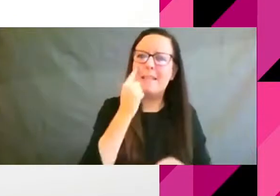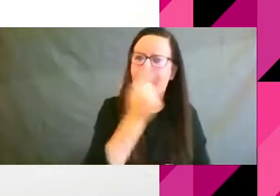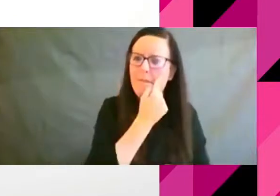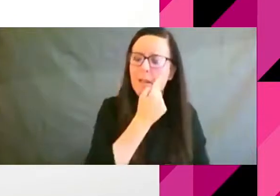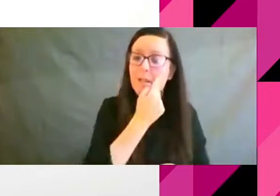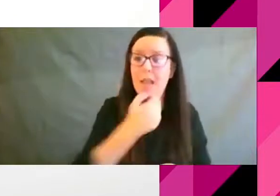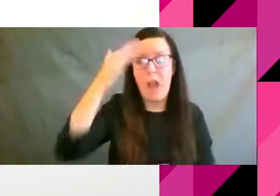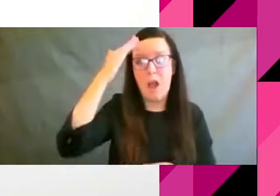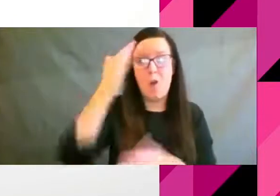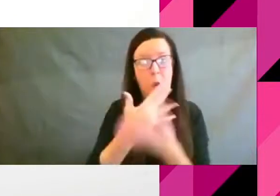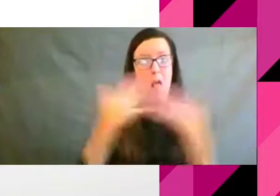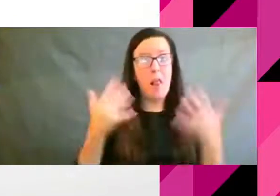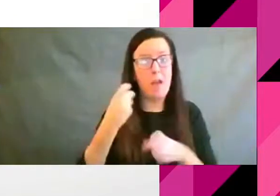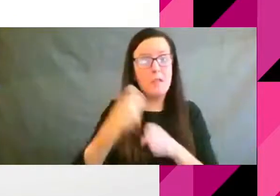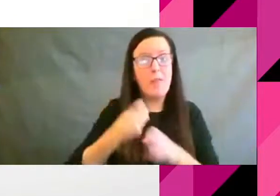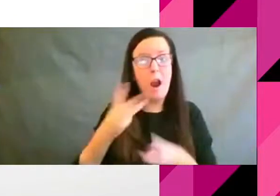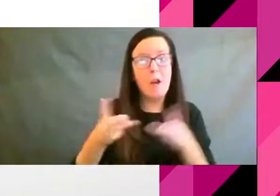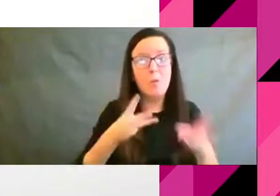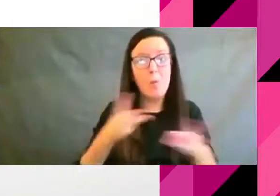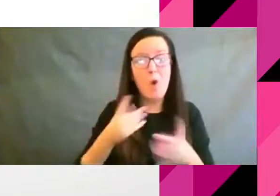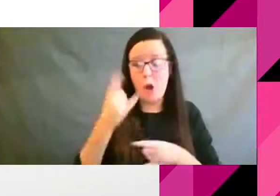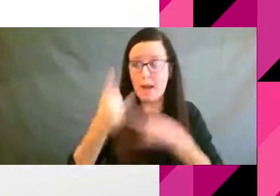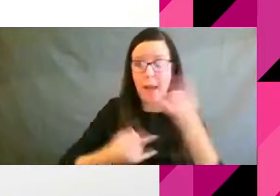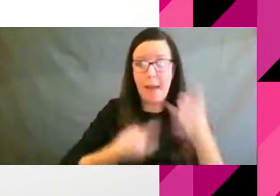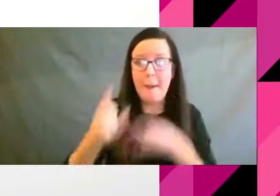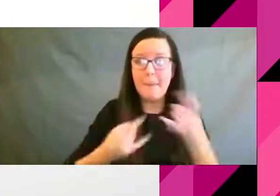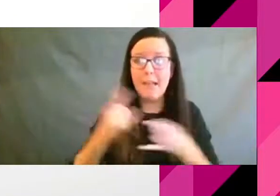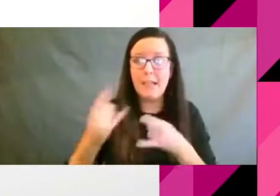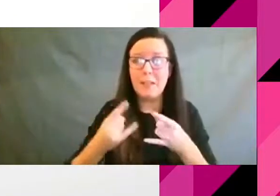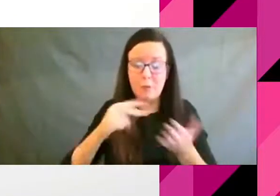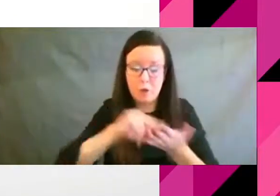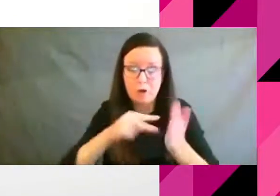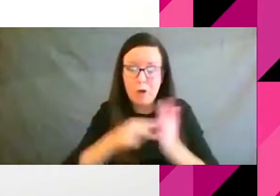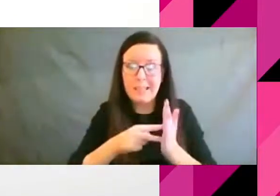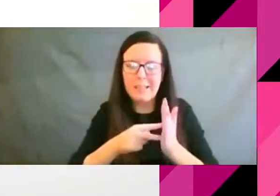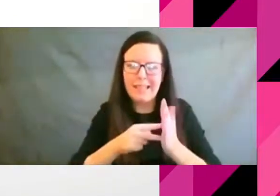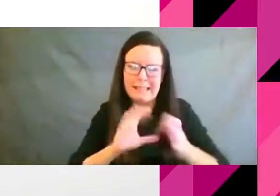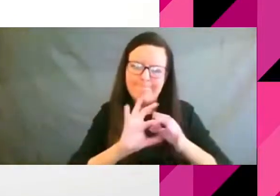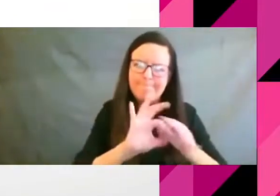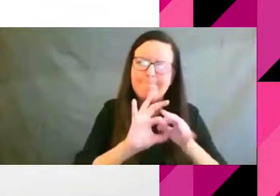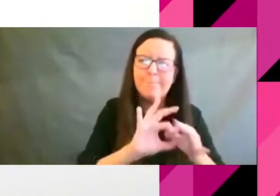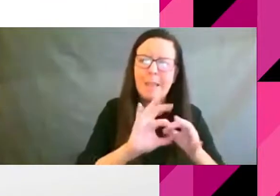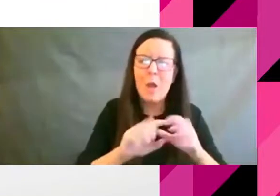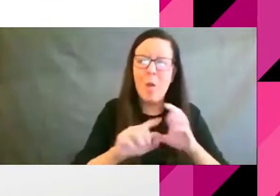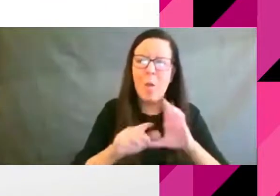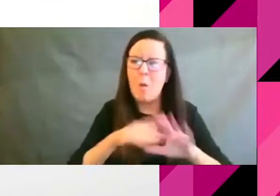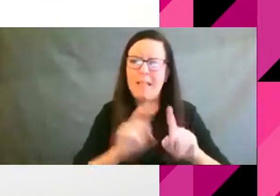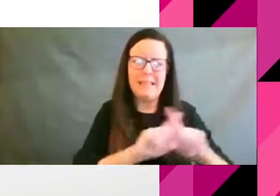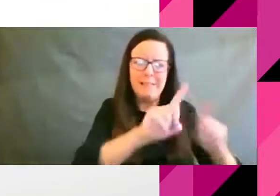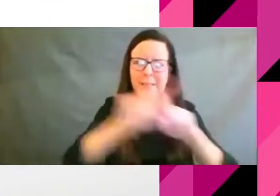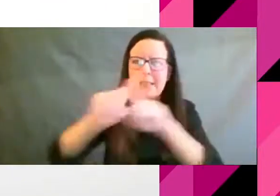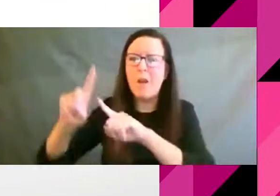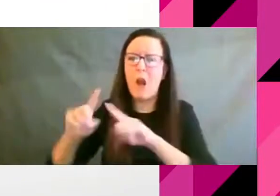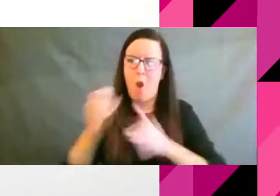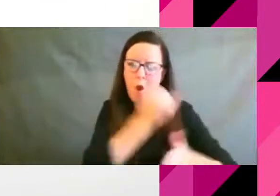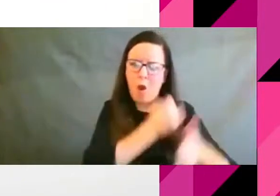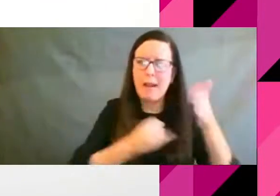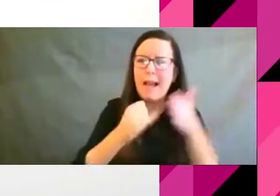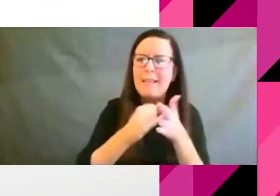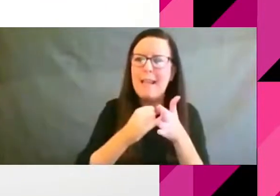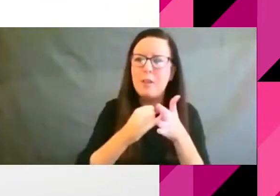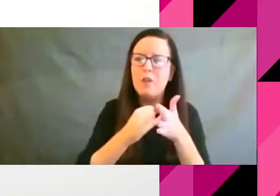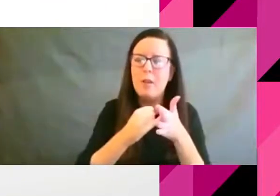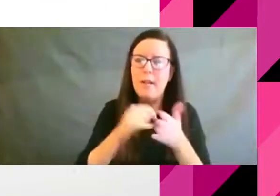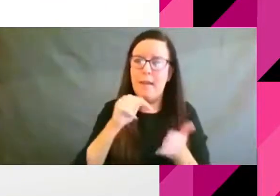work is going on behind the scenes to finalize the strategy after extensive engagement with stakeholders throughout the year. The strategy and the